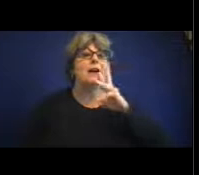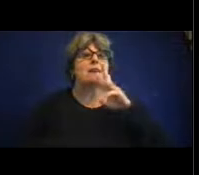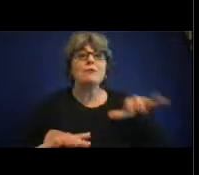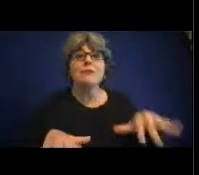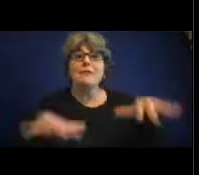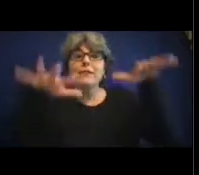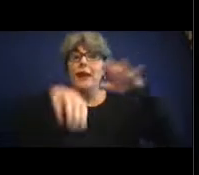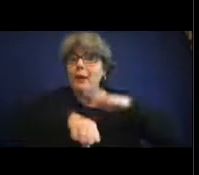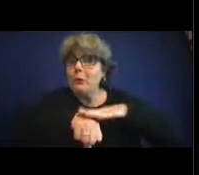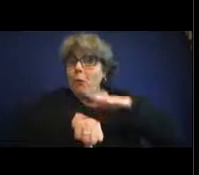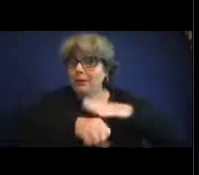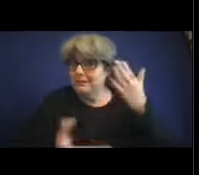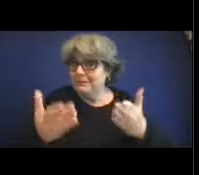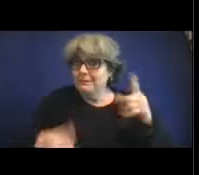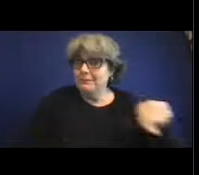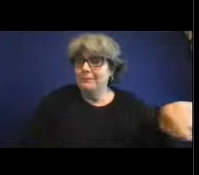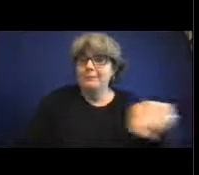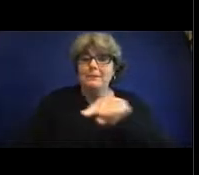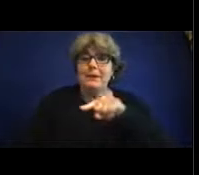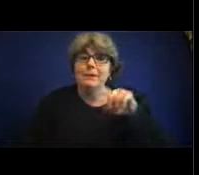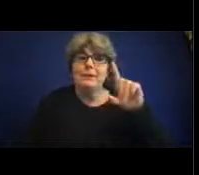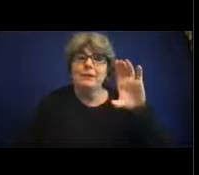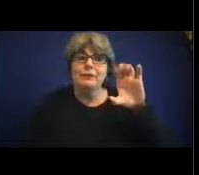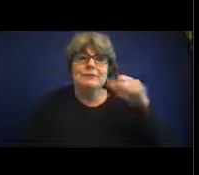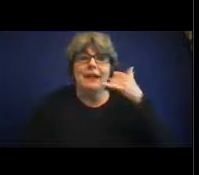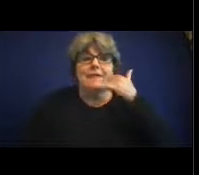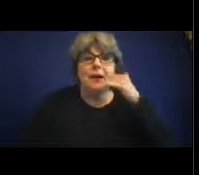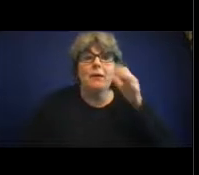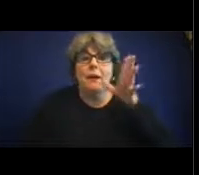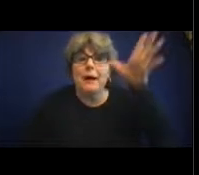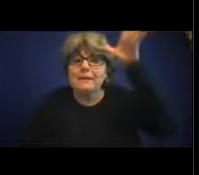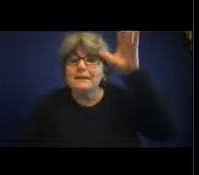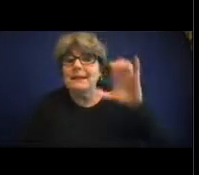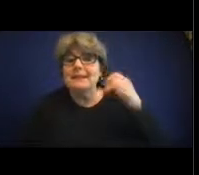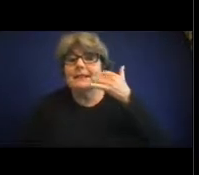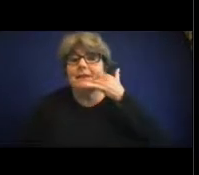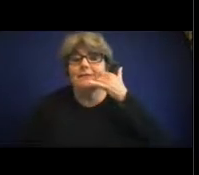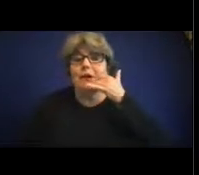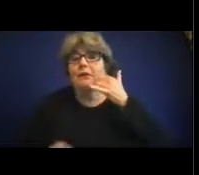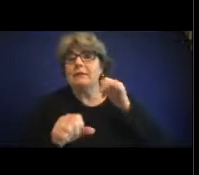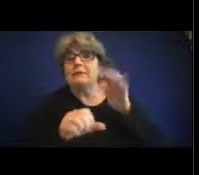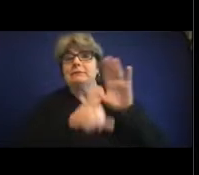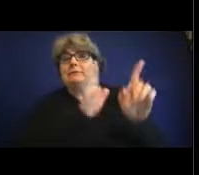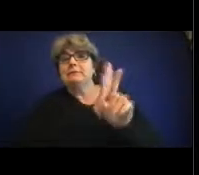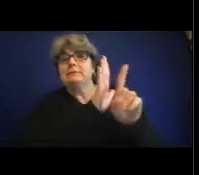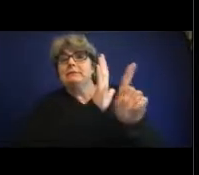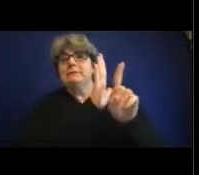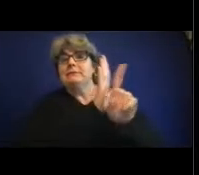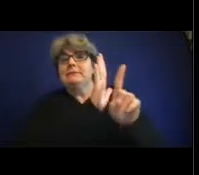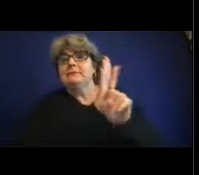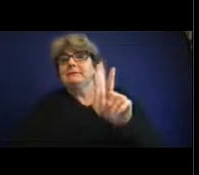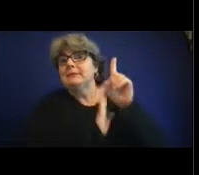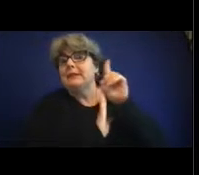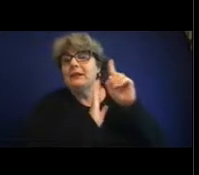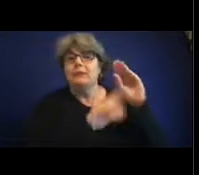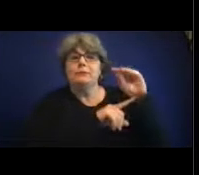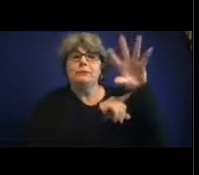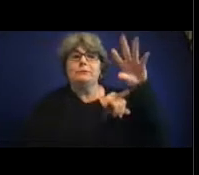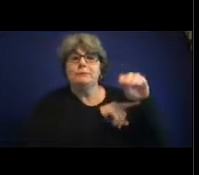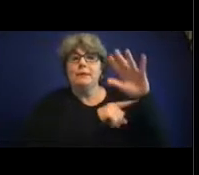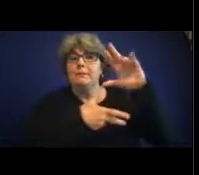you guys have your own cell phones or mom and dad's cell phones. When there's alerts that go on and the buzz, and you have flash flood warnings or